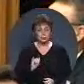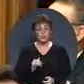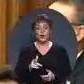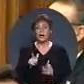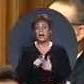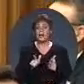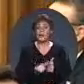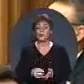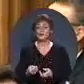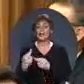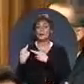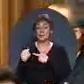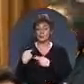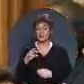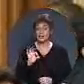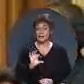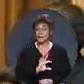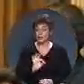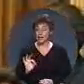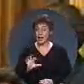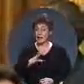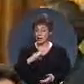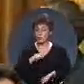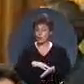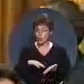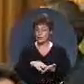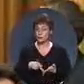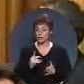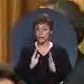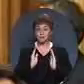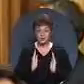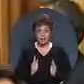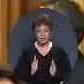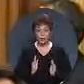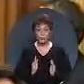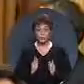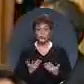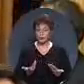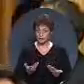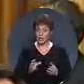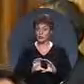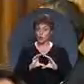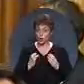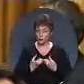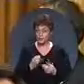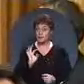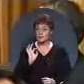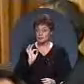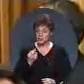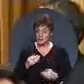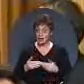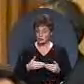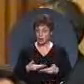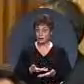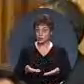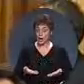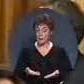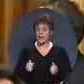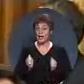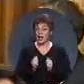that we have come up with an accountability act. We did a very serious study in a special